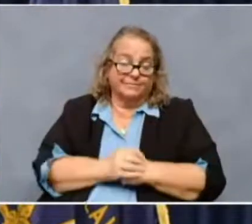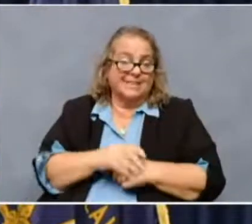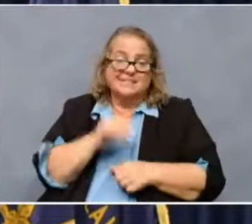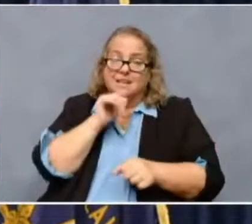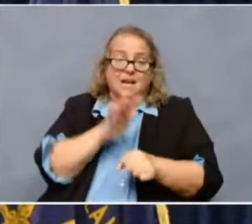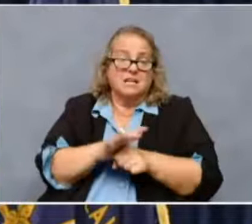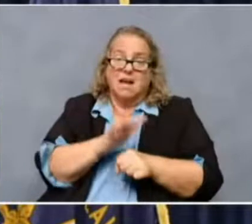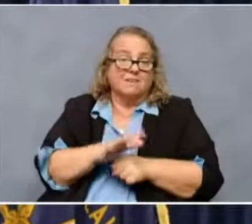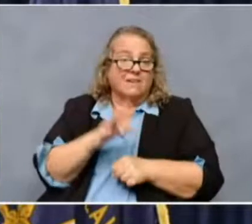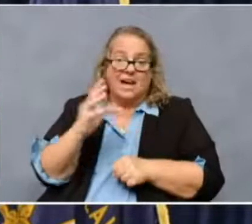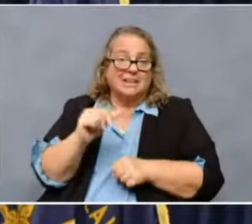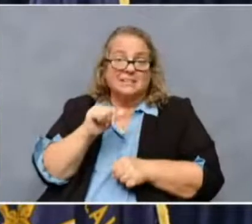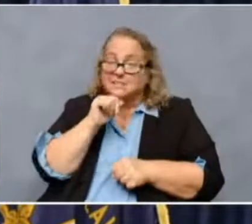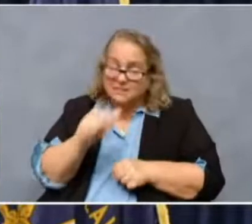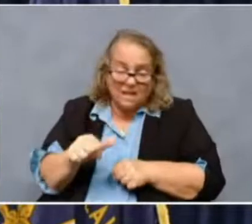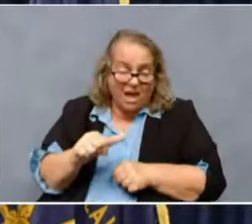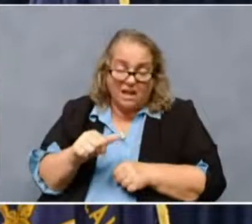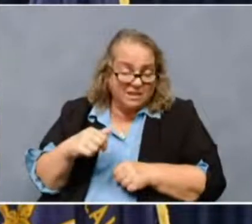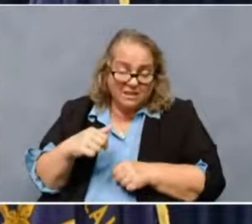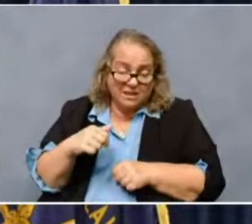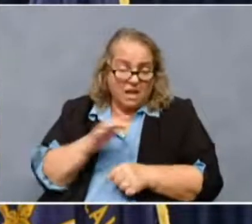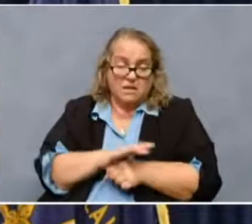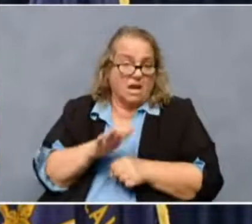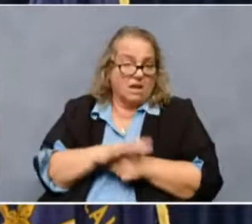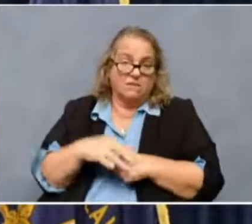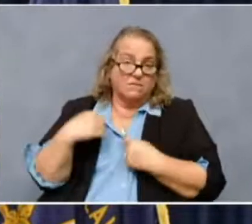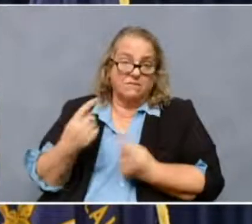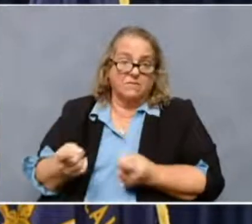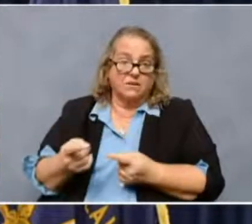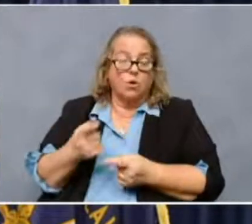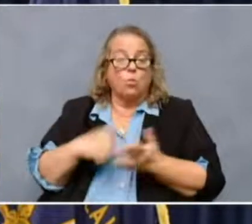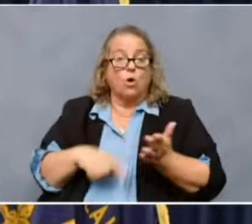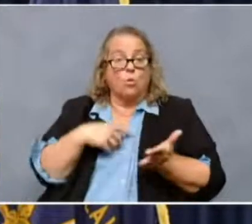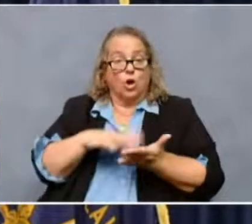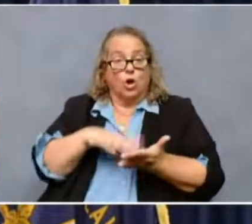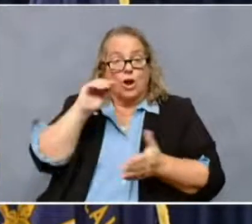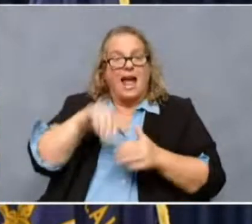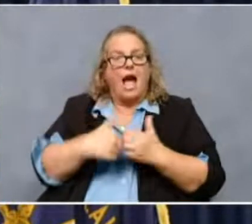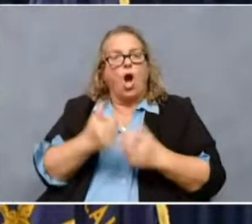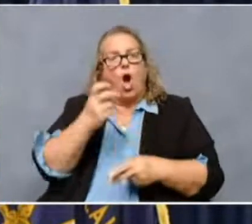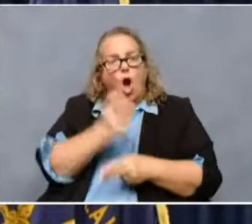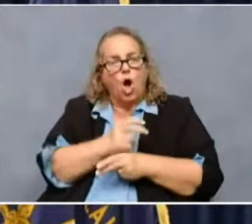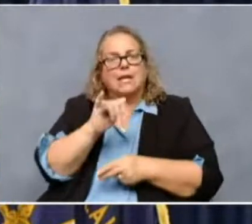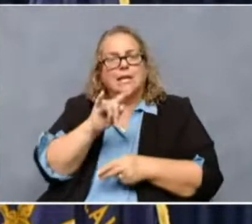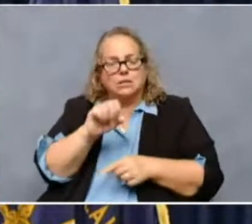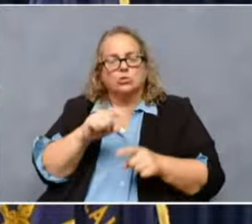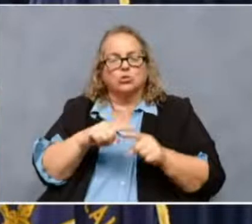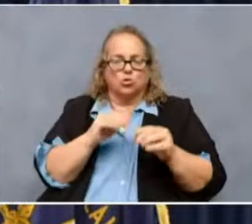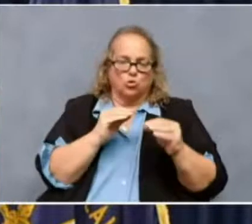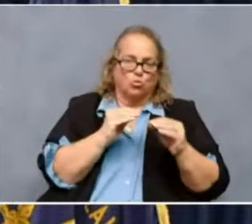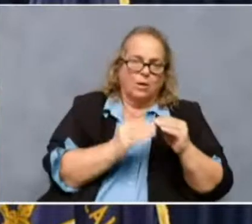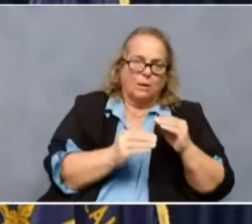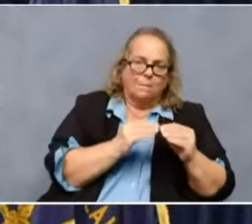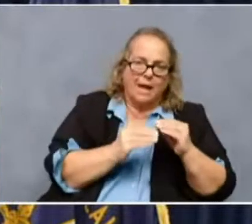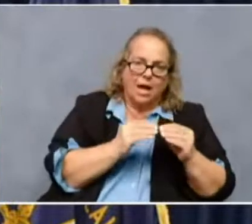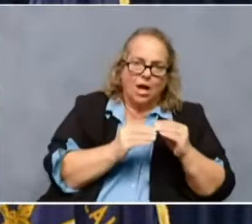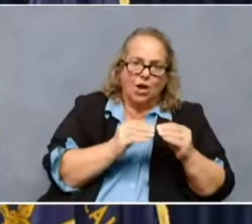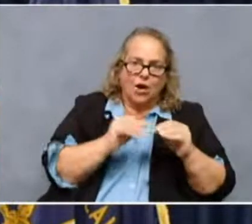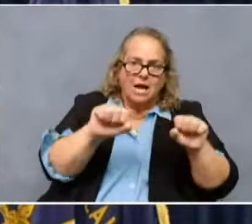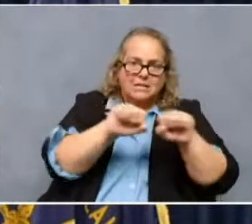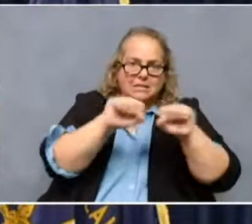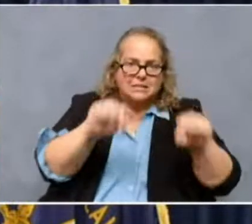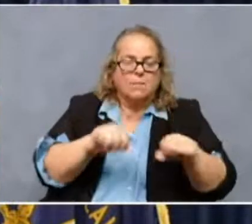enough throughout this. What we've learned is how hard it is to repair a system that was allowed to